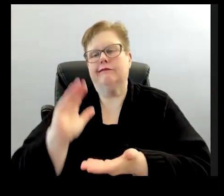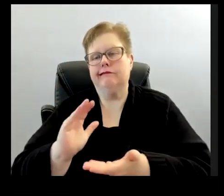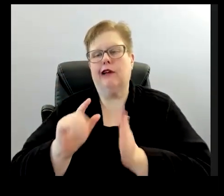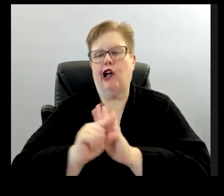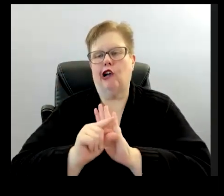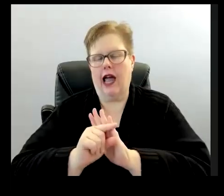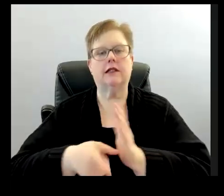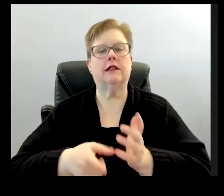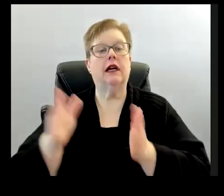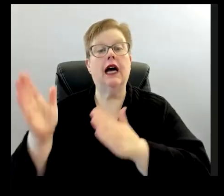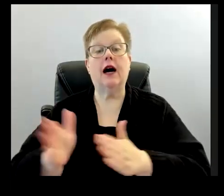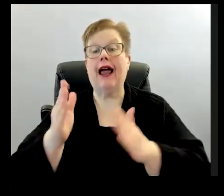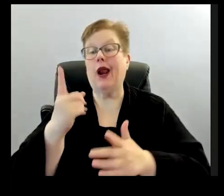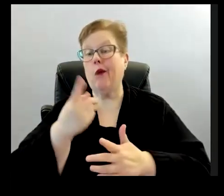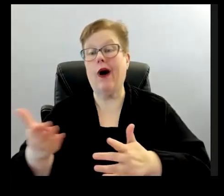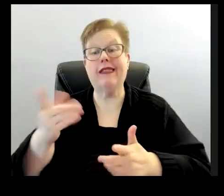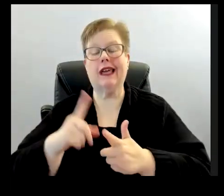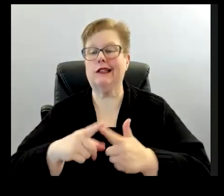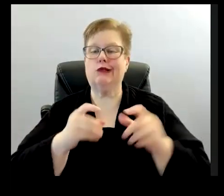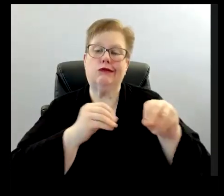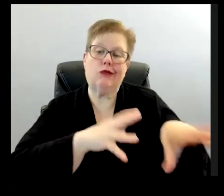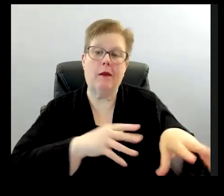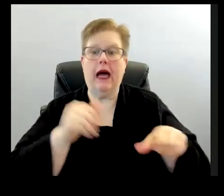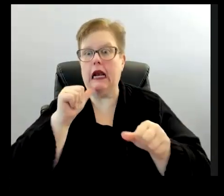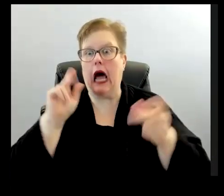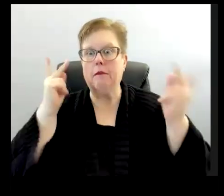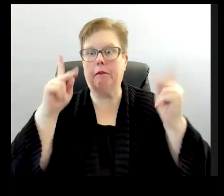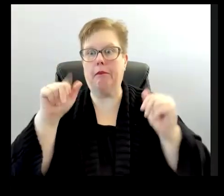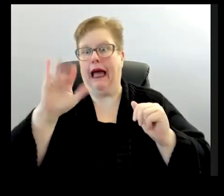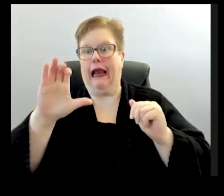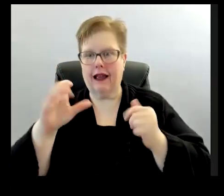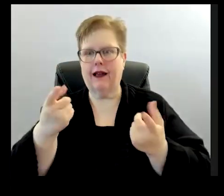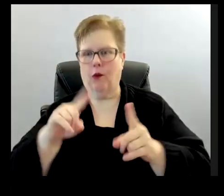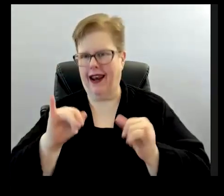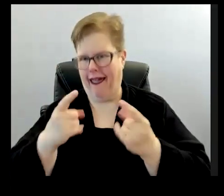for at least one thing to fall through and not panicking when it does.